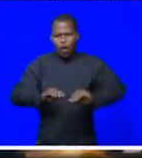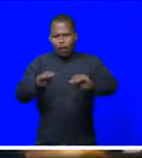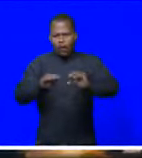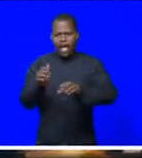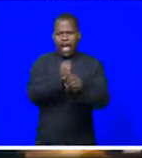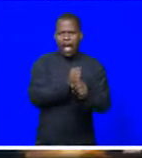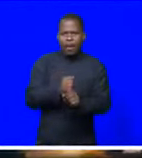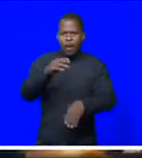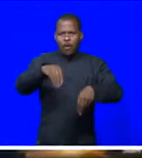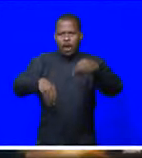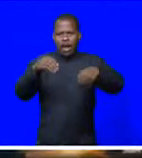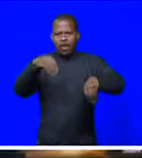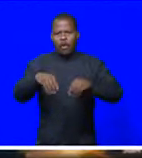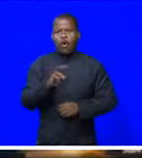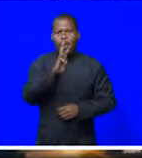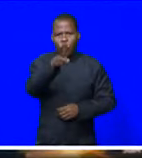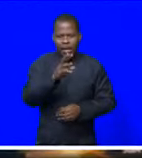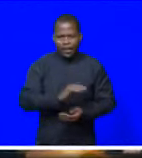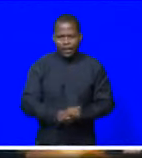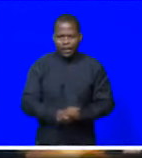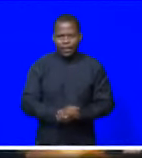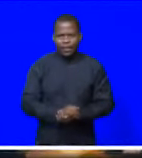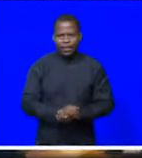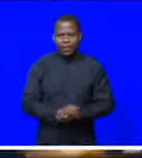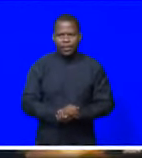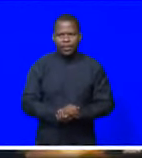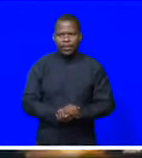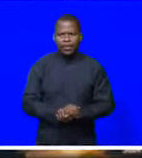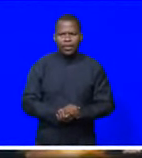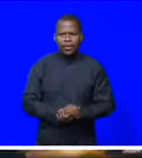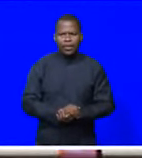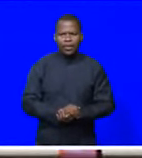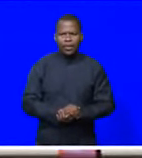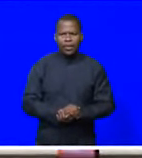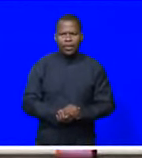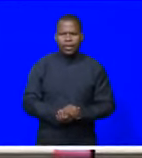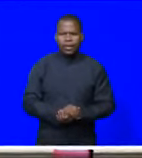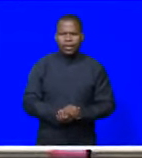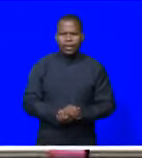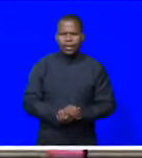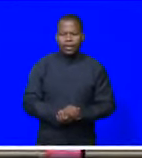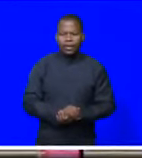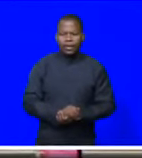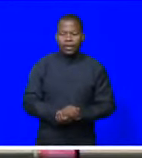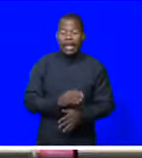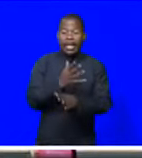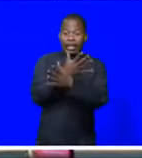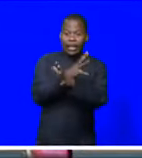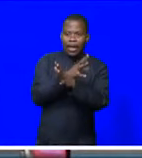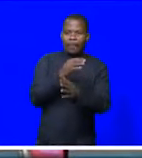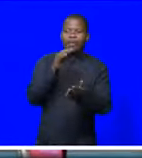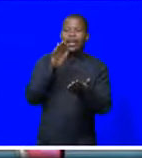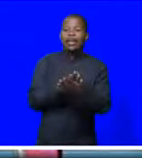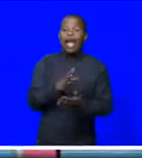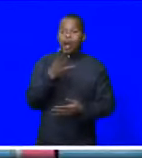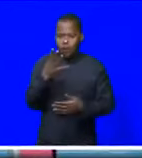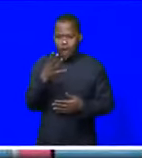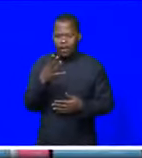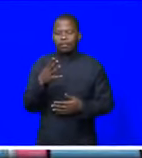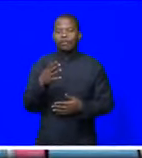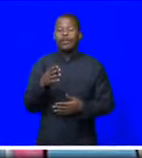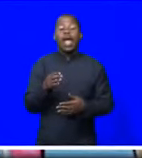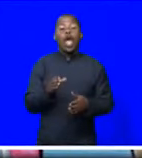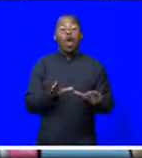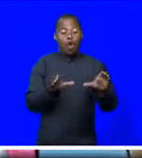the Elections and Boundaries Commission Chairperson Prince Mhlaphlangeni Dlamini. This coming Saturday on May 14, the Elections and